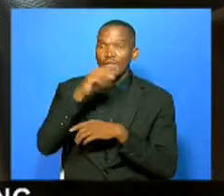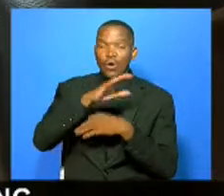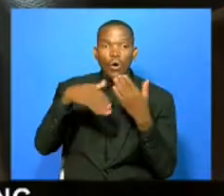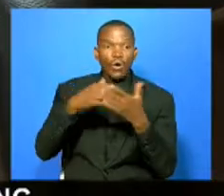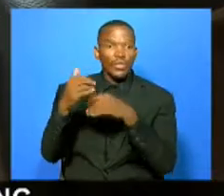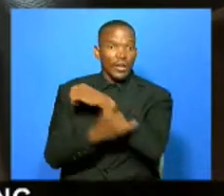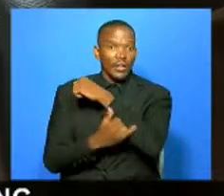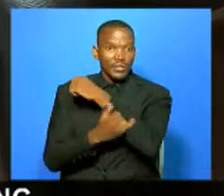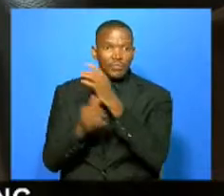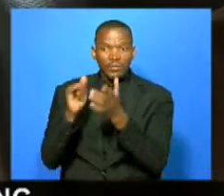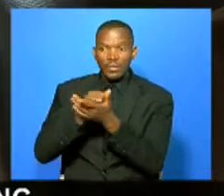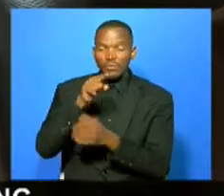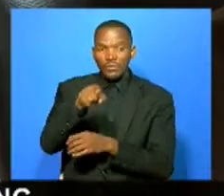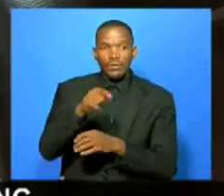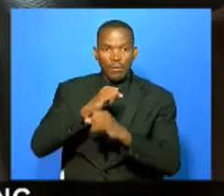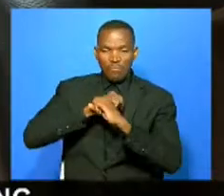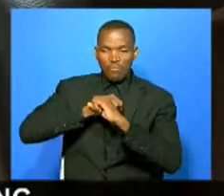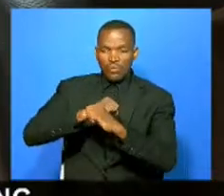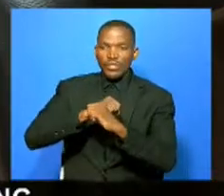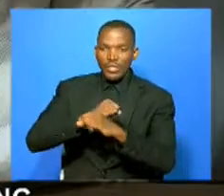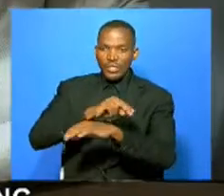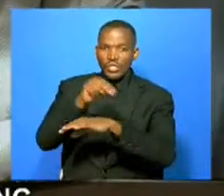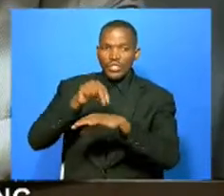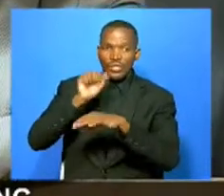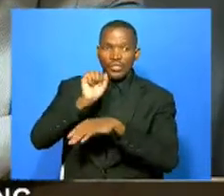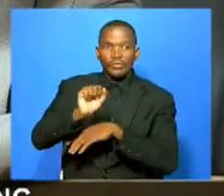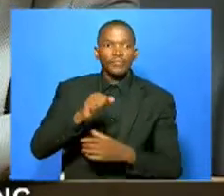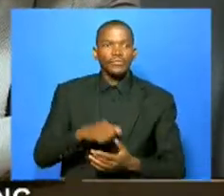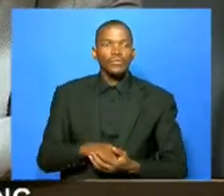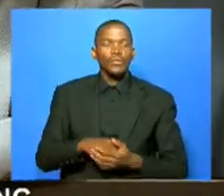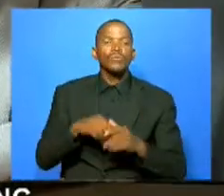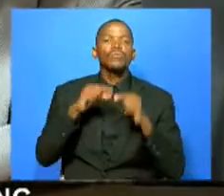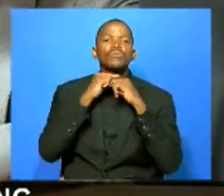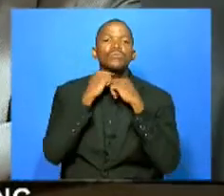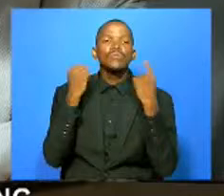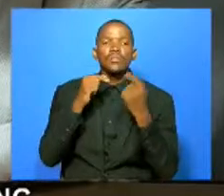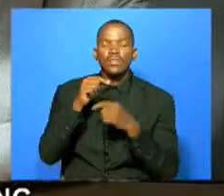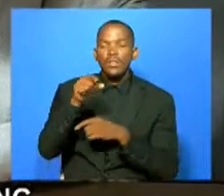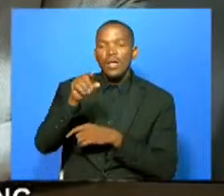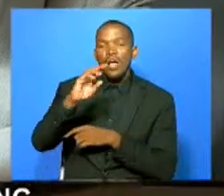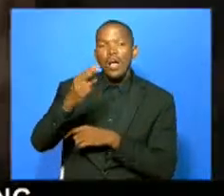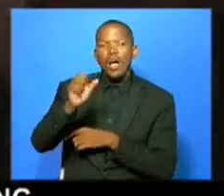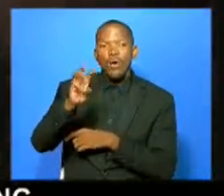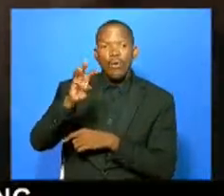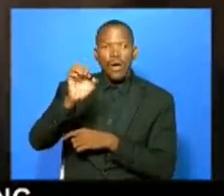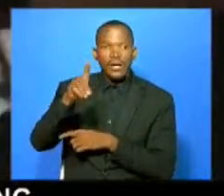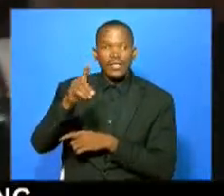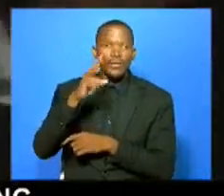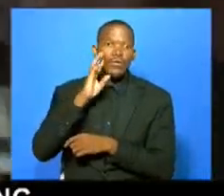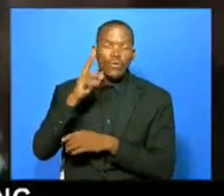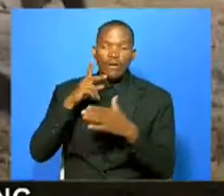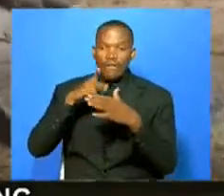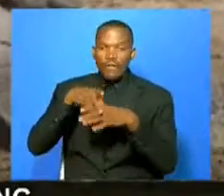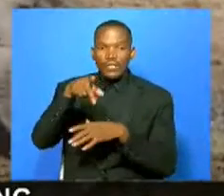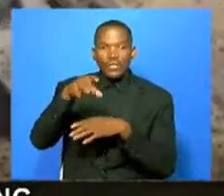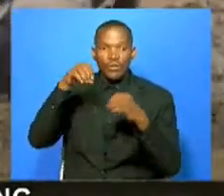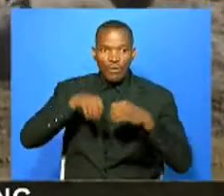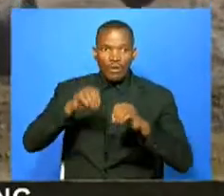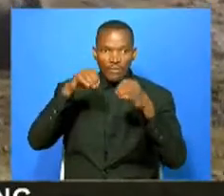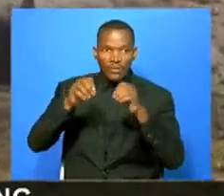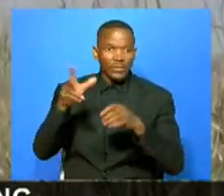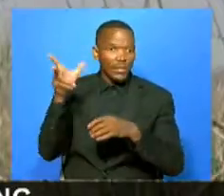country to protect your nation. Moruti Howard Brown a rotla etela makgobokgobo a Botswana